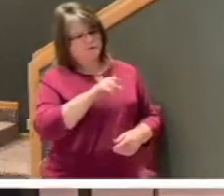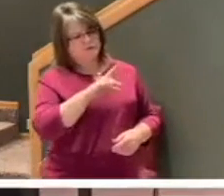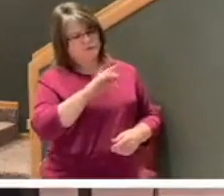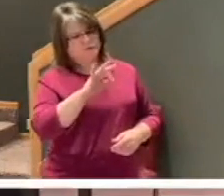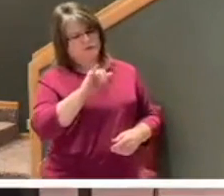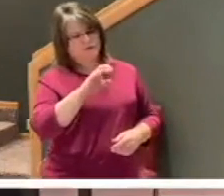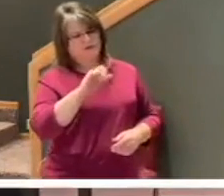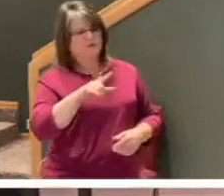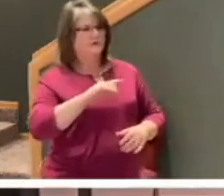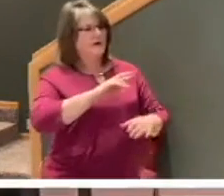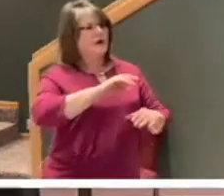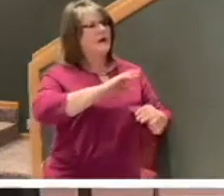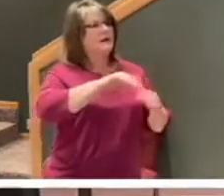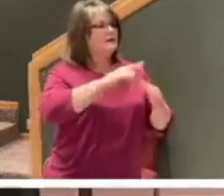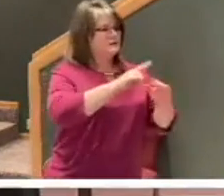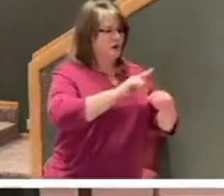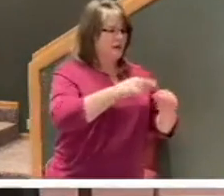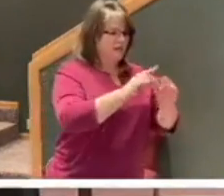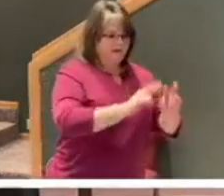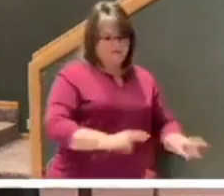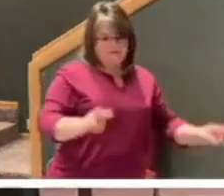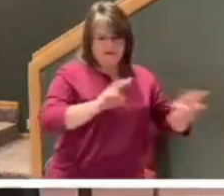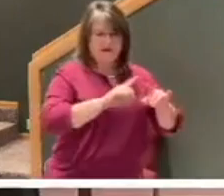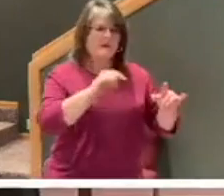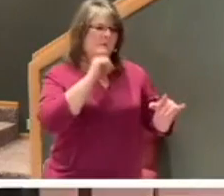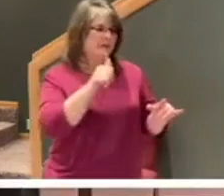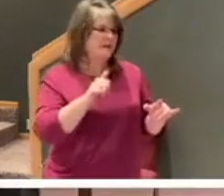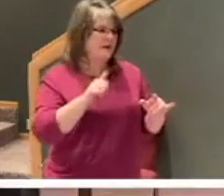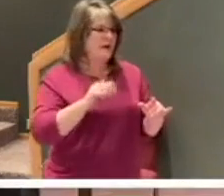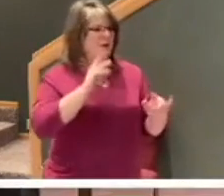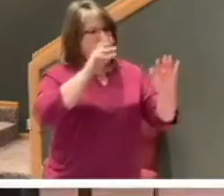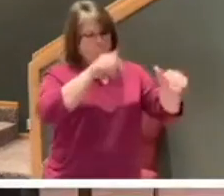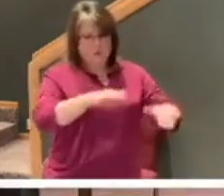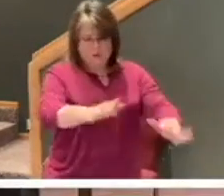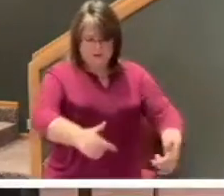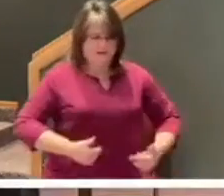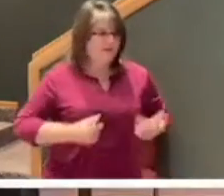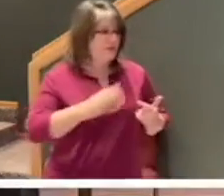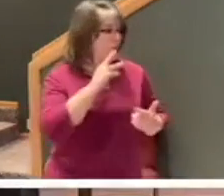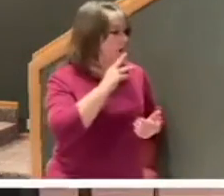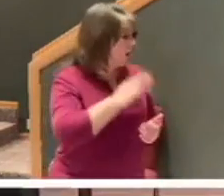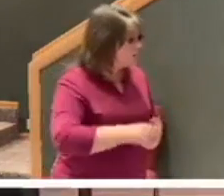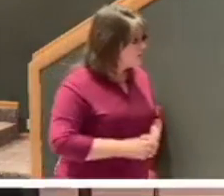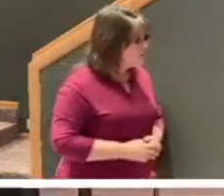values. But it's not rivers of living water.